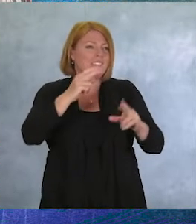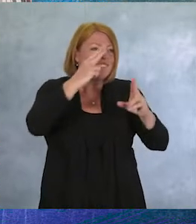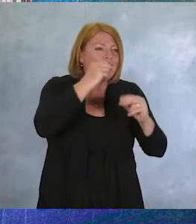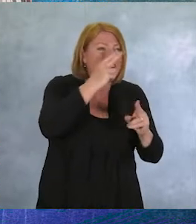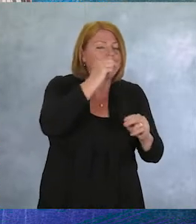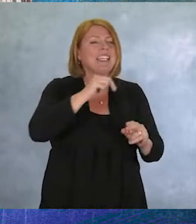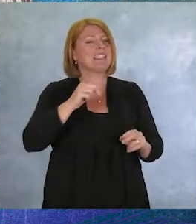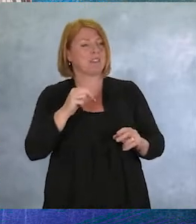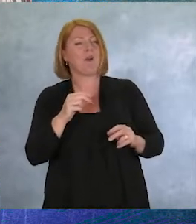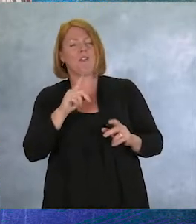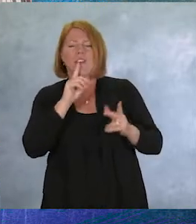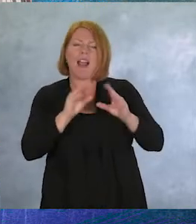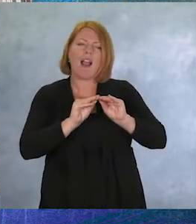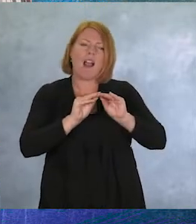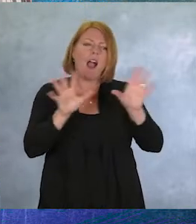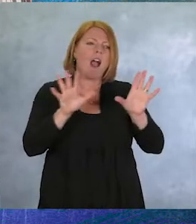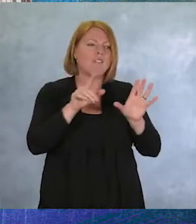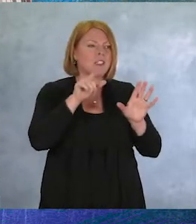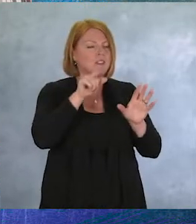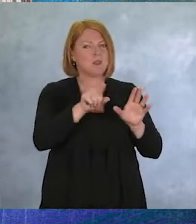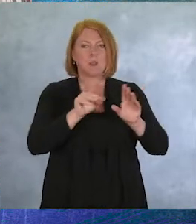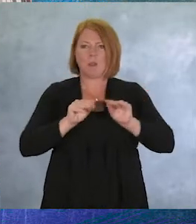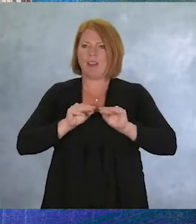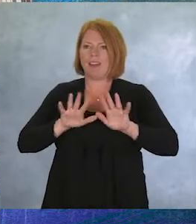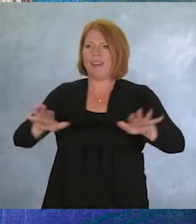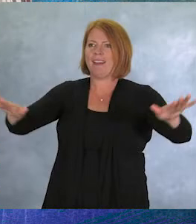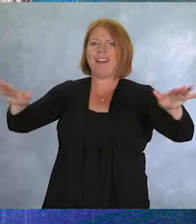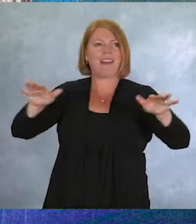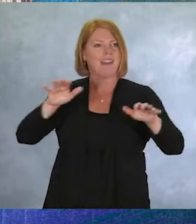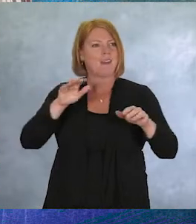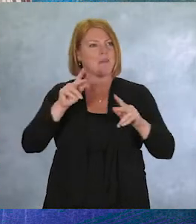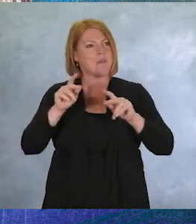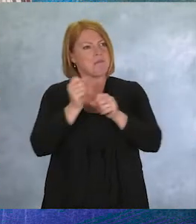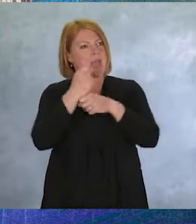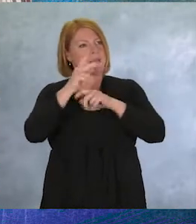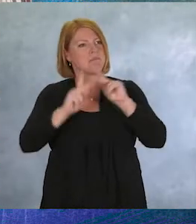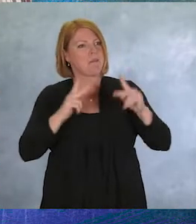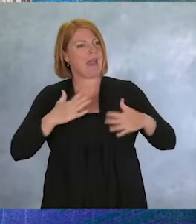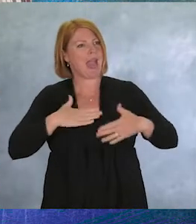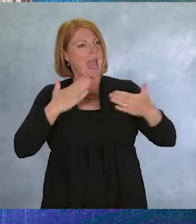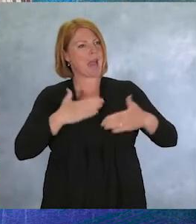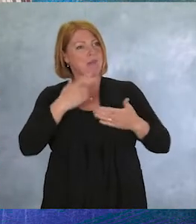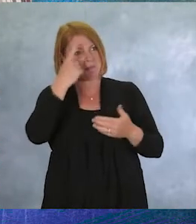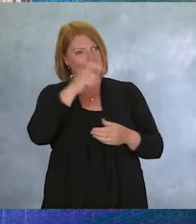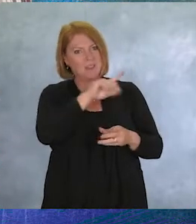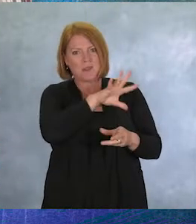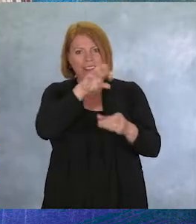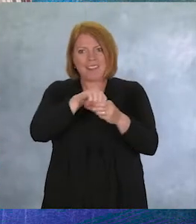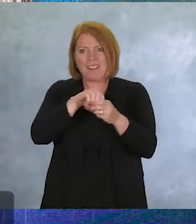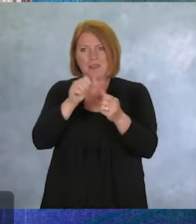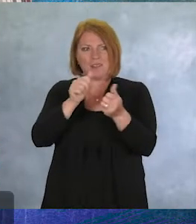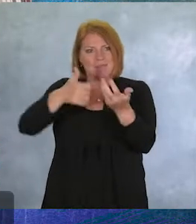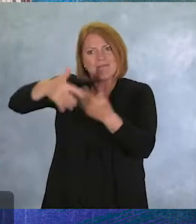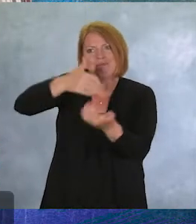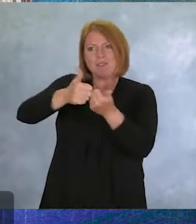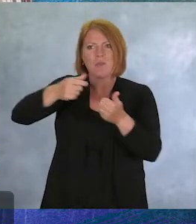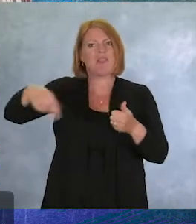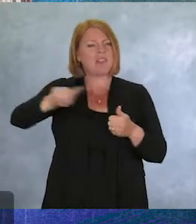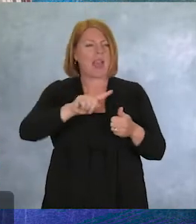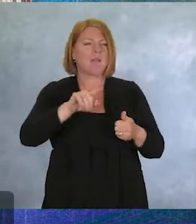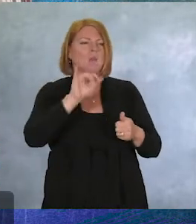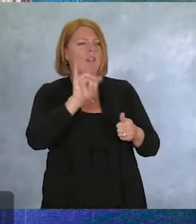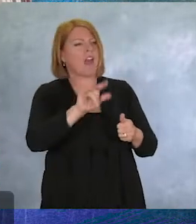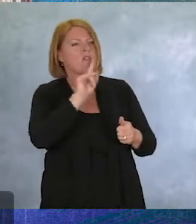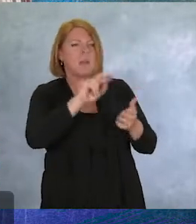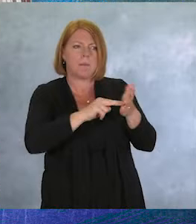humor. And so it's very obvious that you're making people around you very happy by just frankly being in their presence. And so that means a